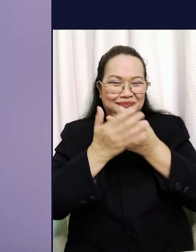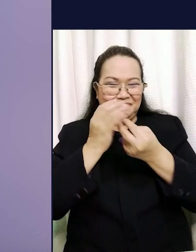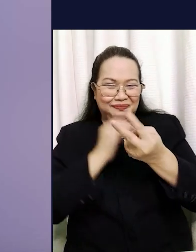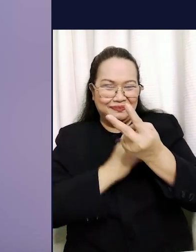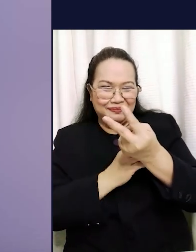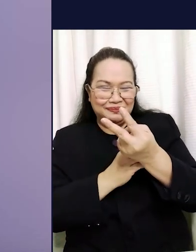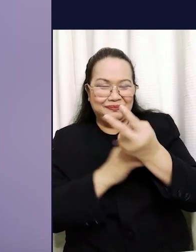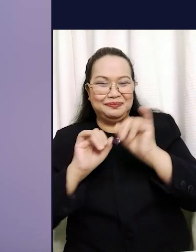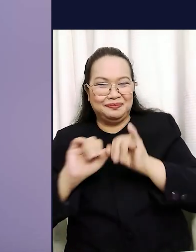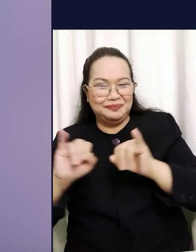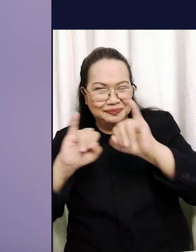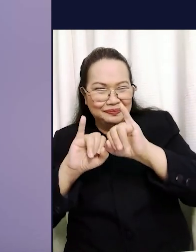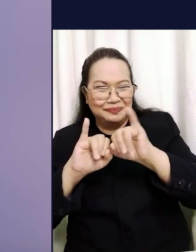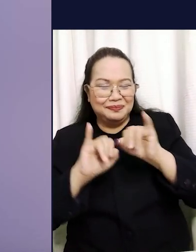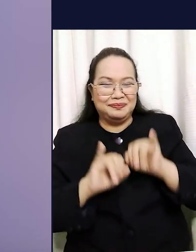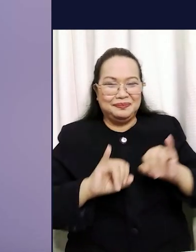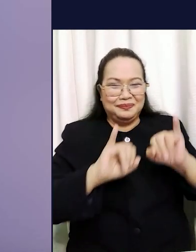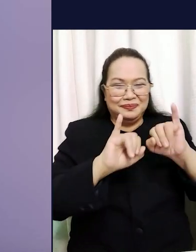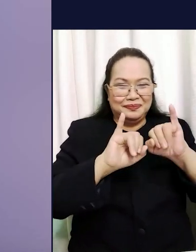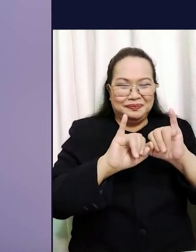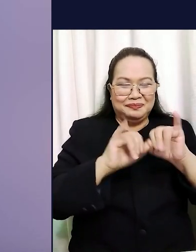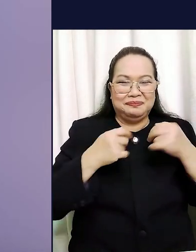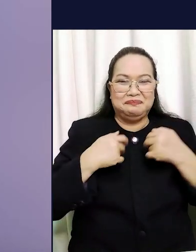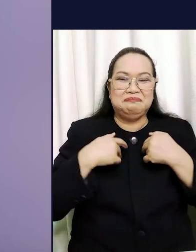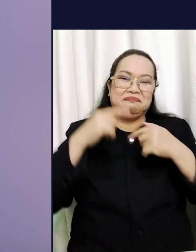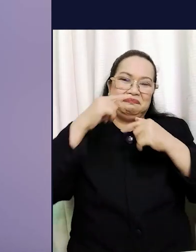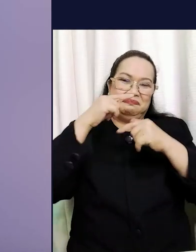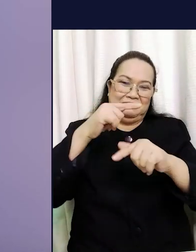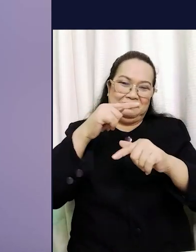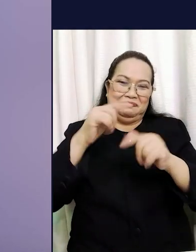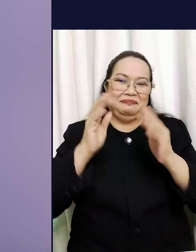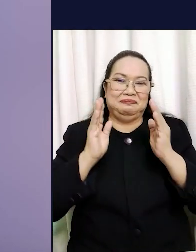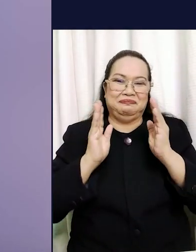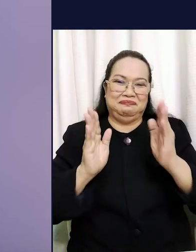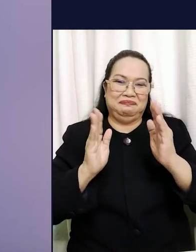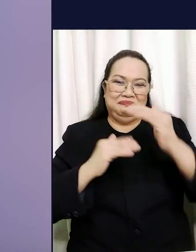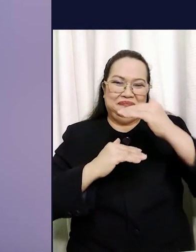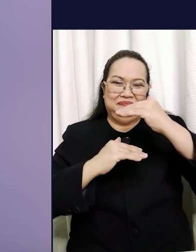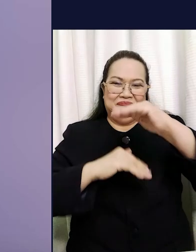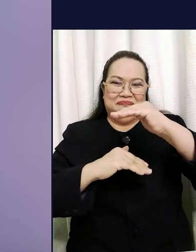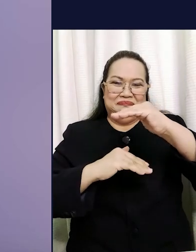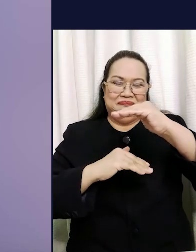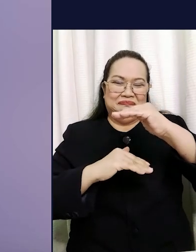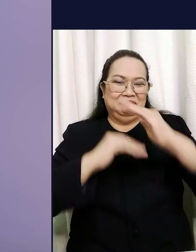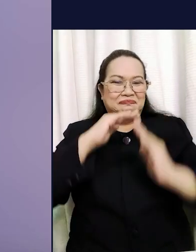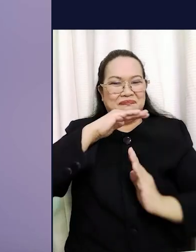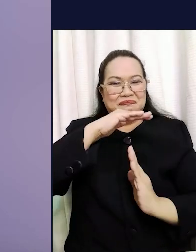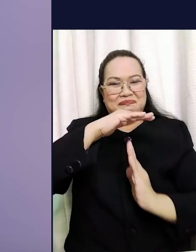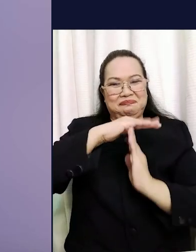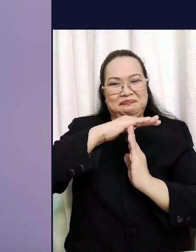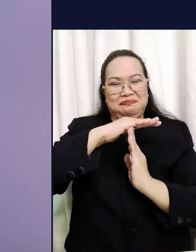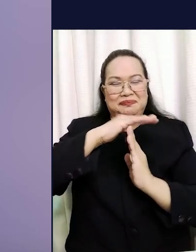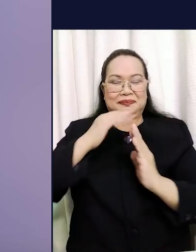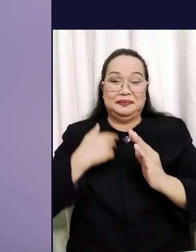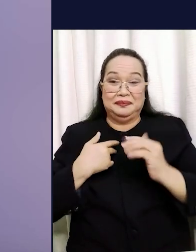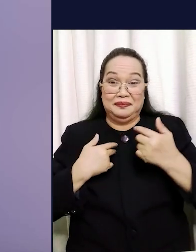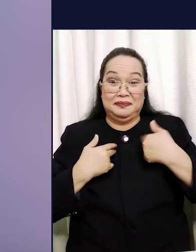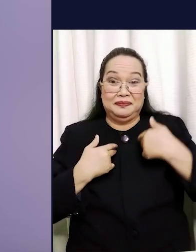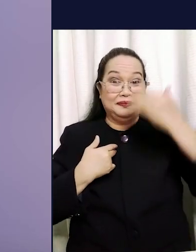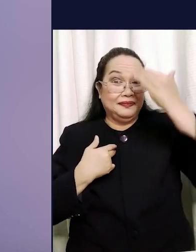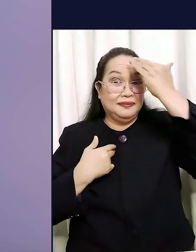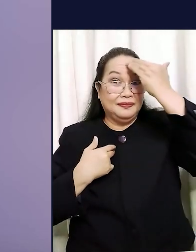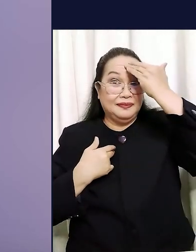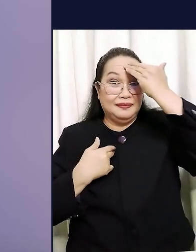are important but has limitation. When there is knowledge, when there is